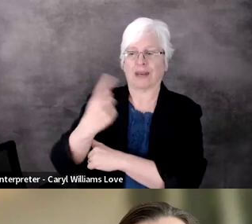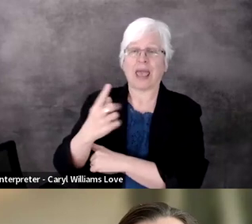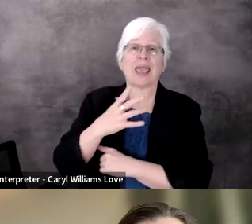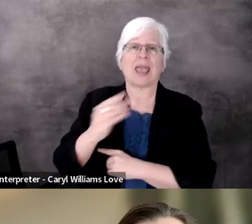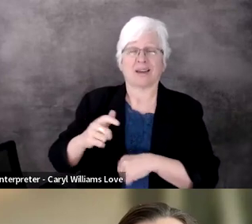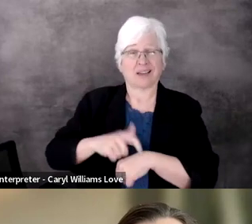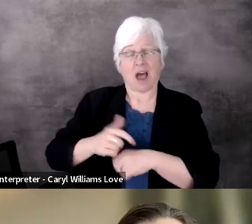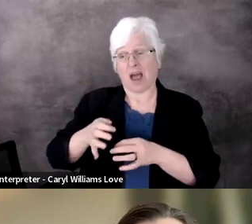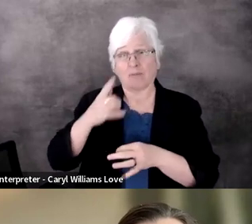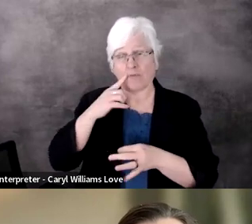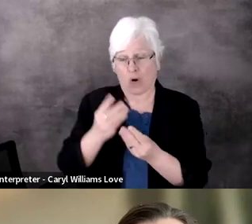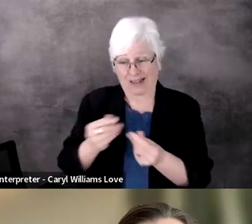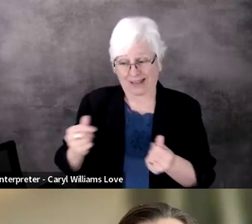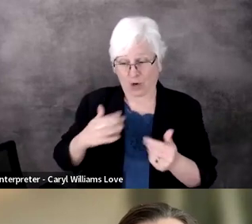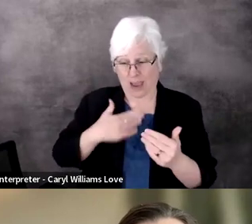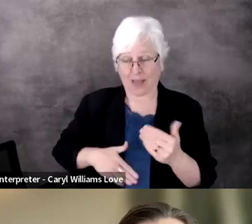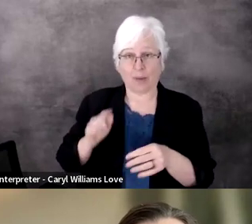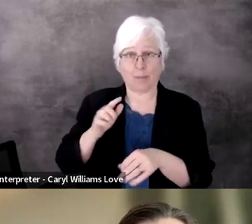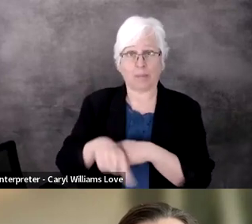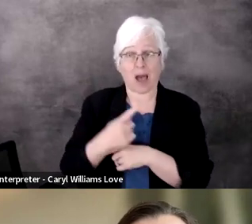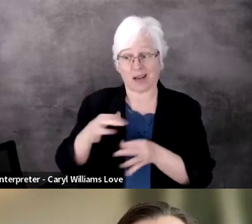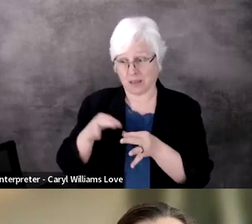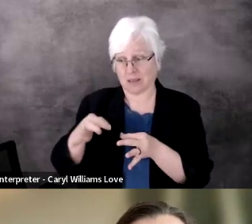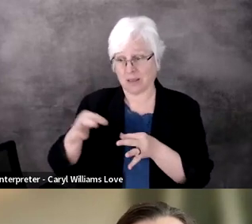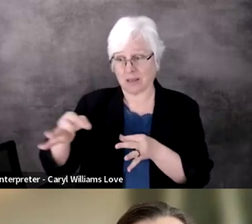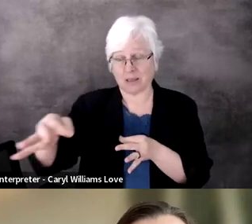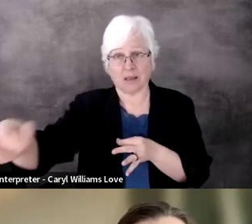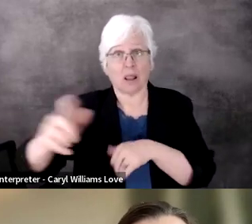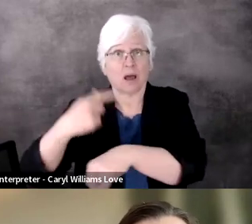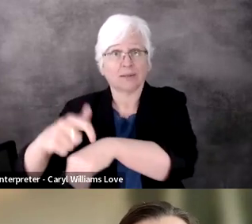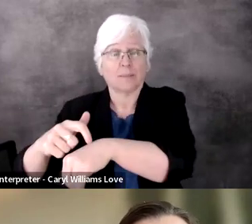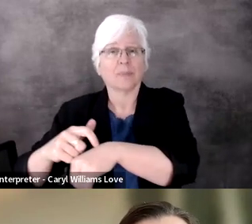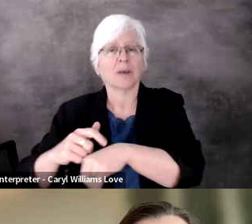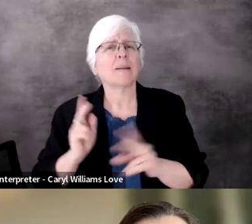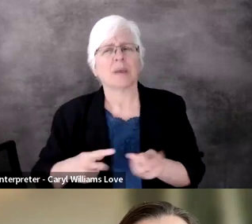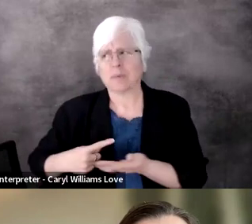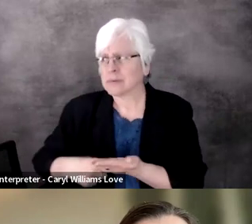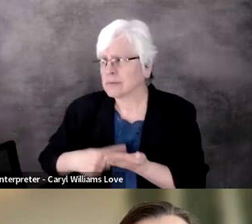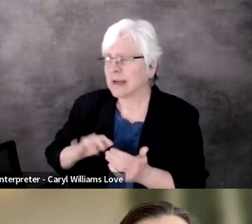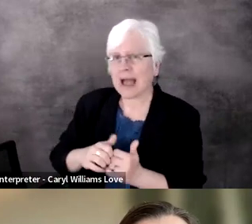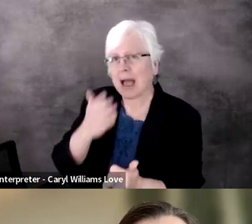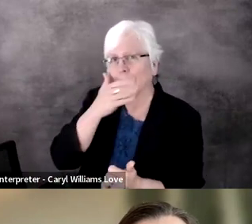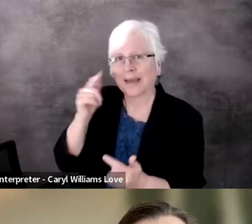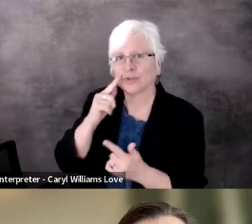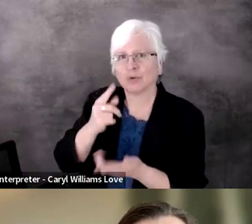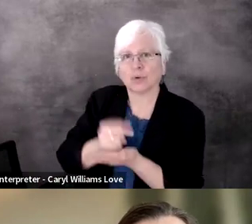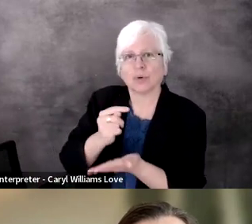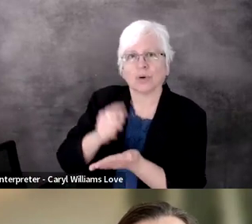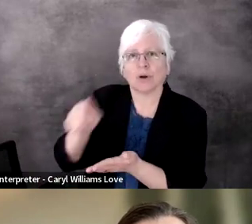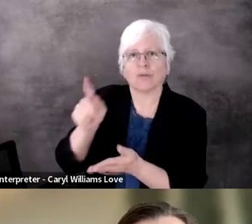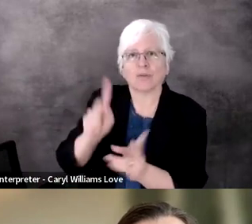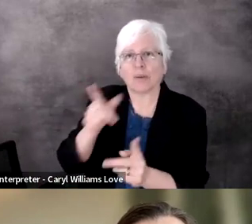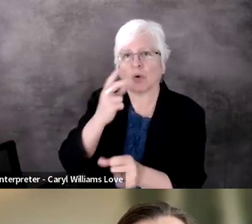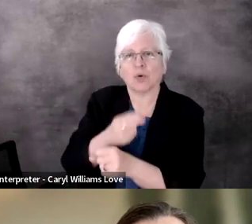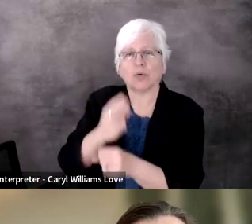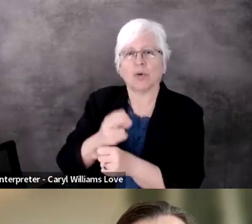of scientific community is still trying to figure out what's the best way to treat people who are using fentanyl. You know, we first started saying, well, we have to